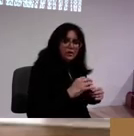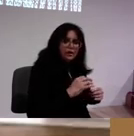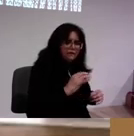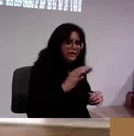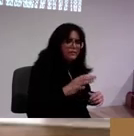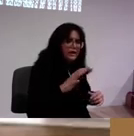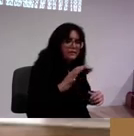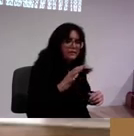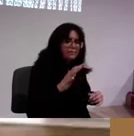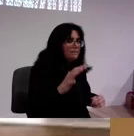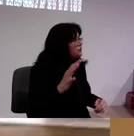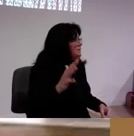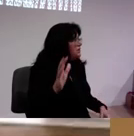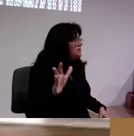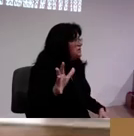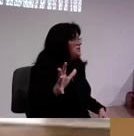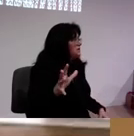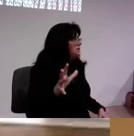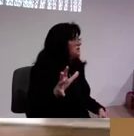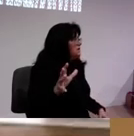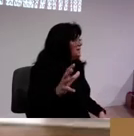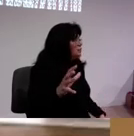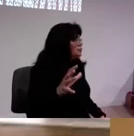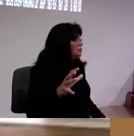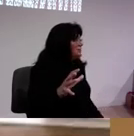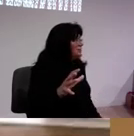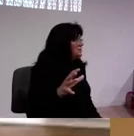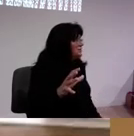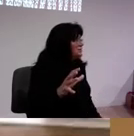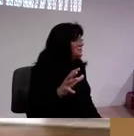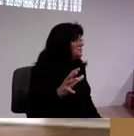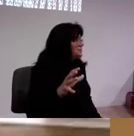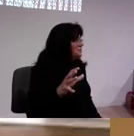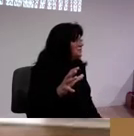And I found that much, much easier in Aboriginal studies.